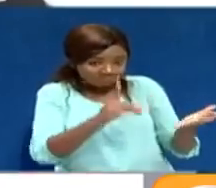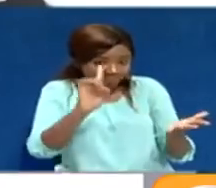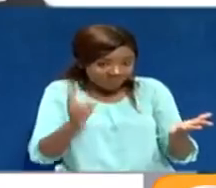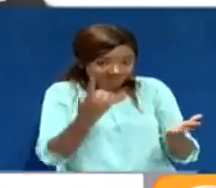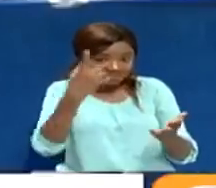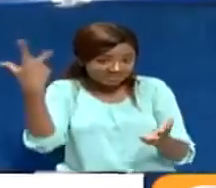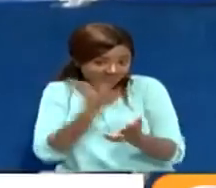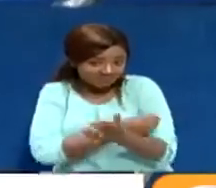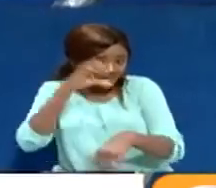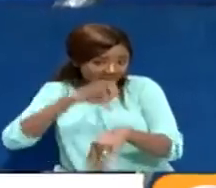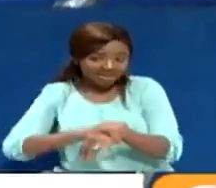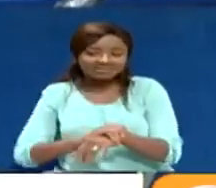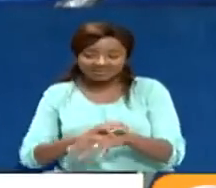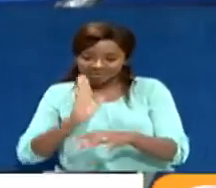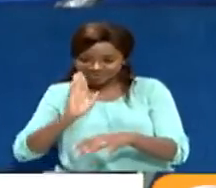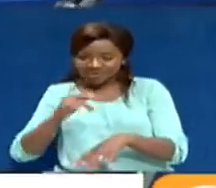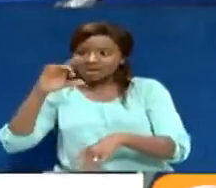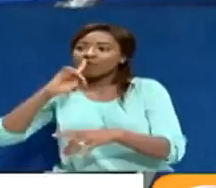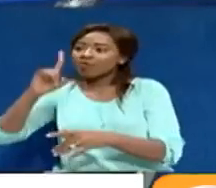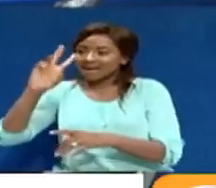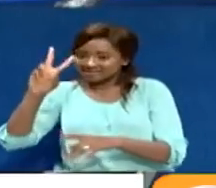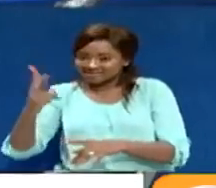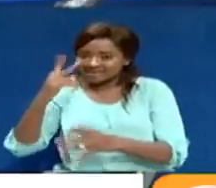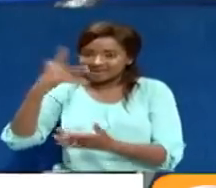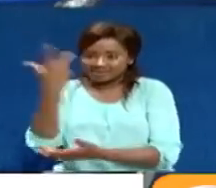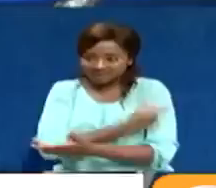the first shot that they will be guaranteed the